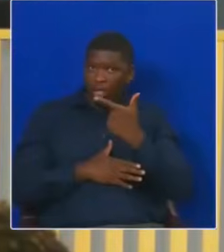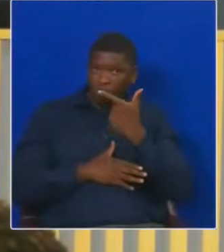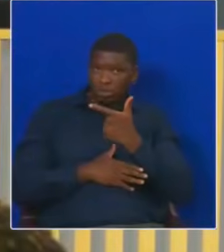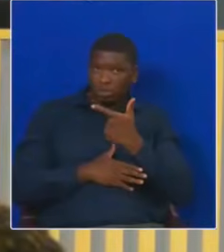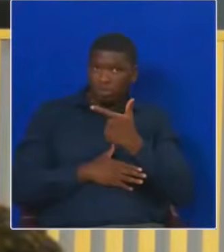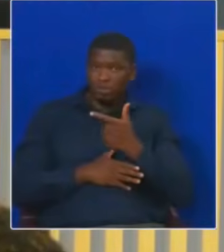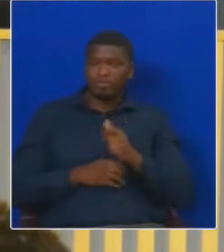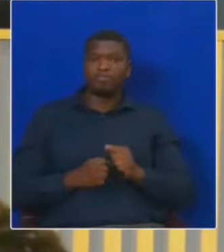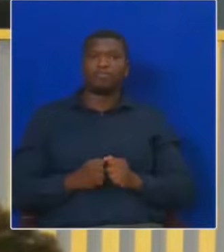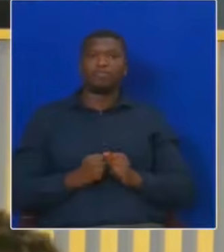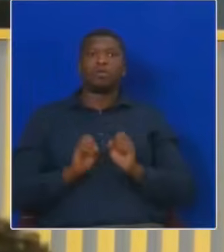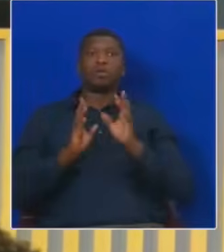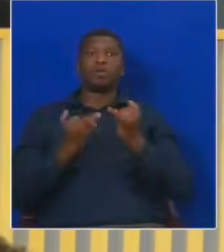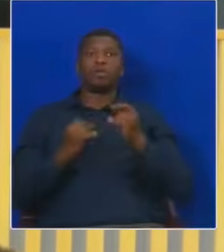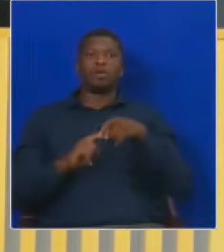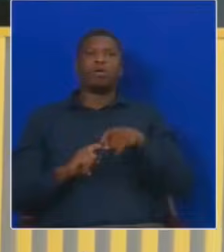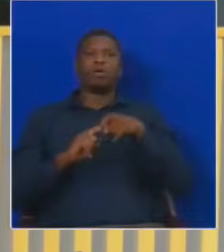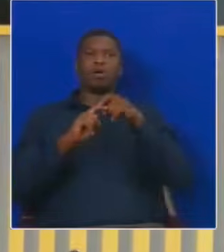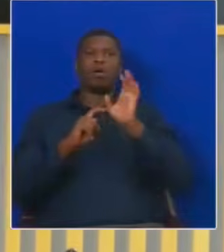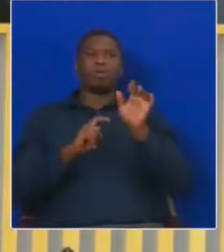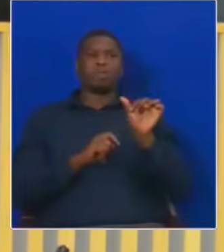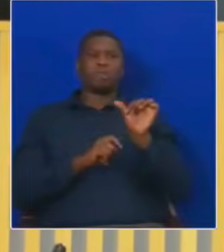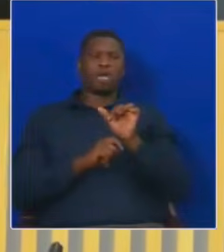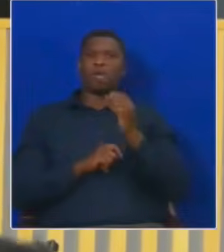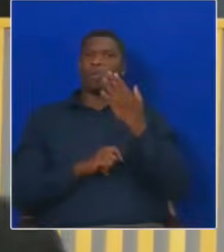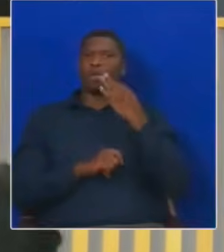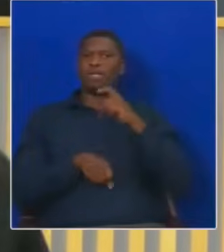and resume at 2 p.m.